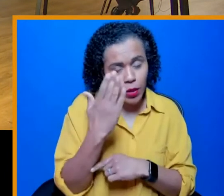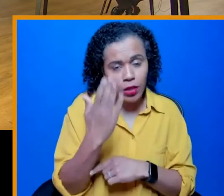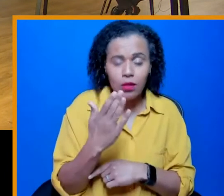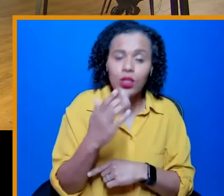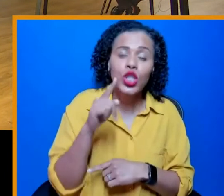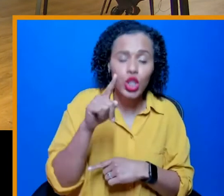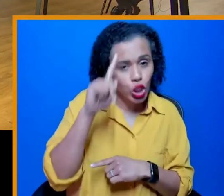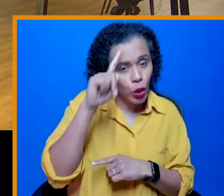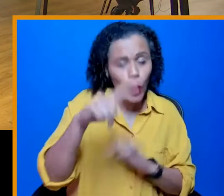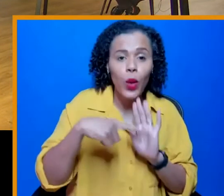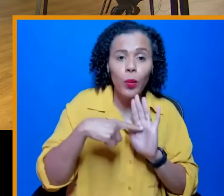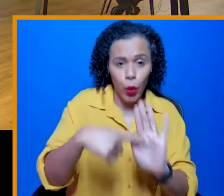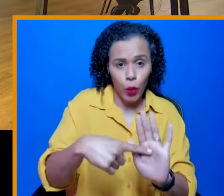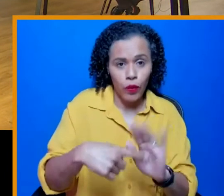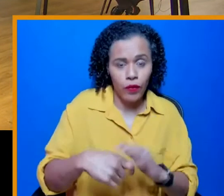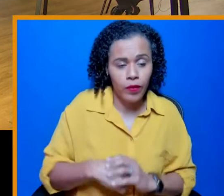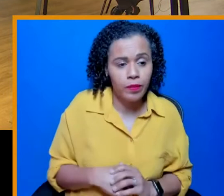Christine.